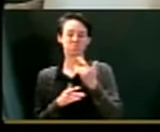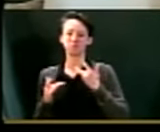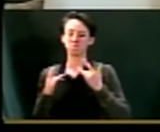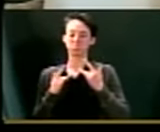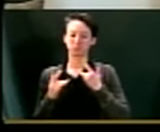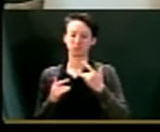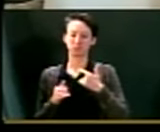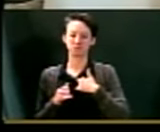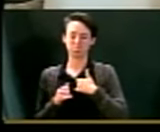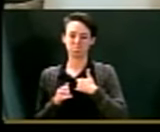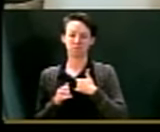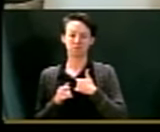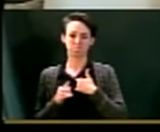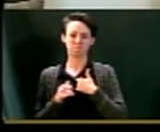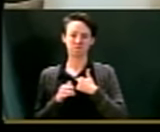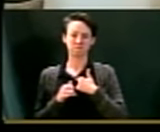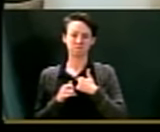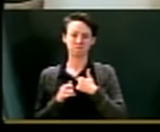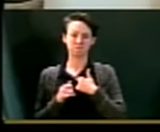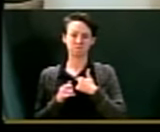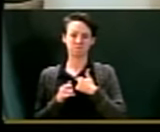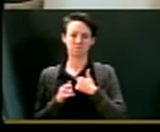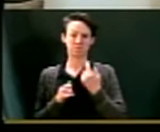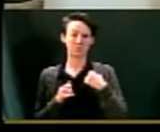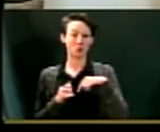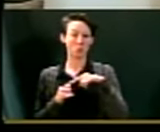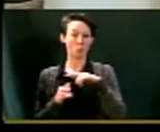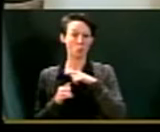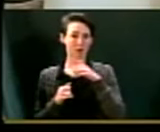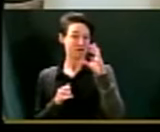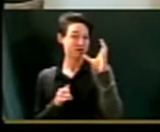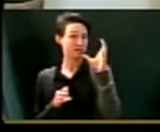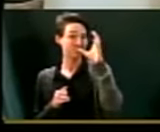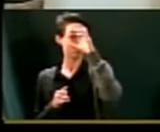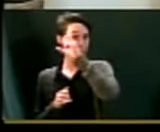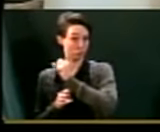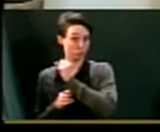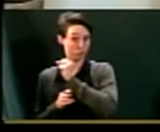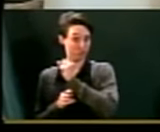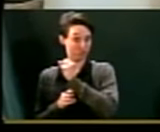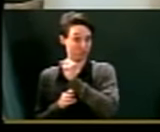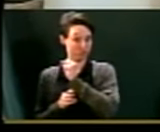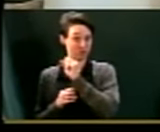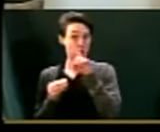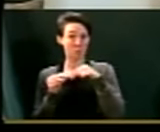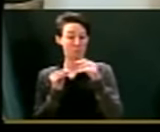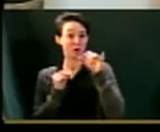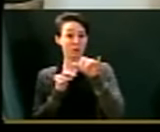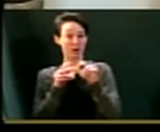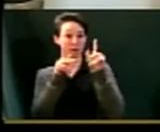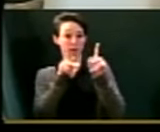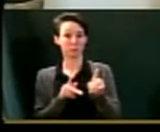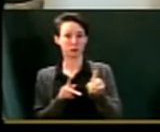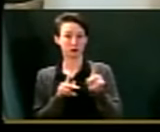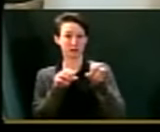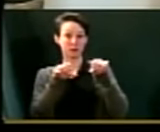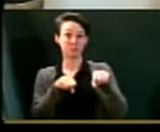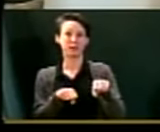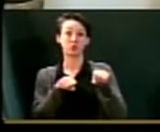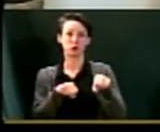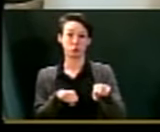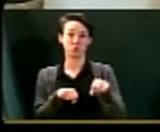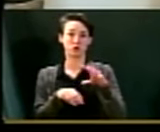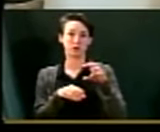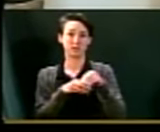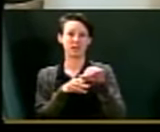me that we made quite an assumption about that person's potential in